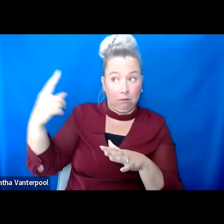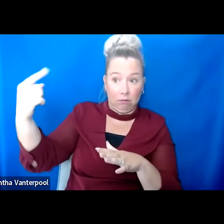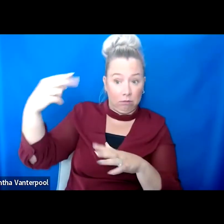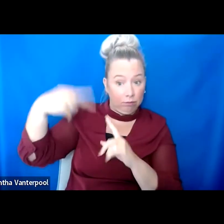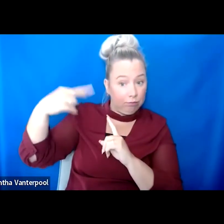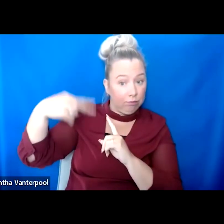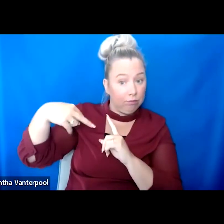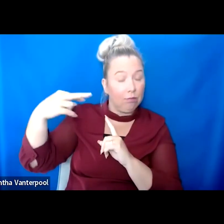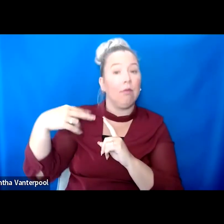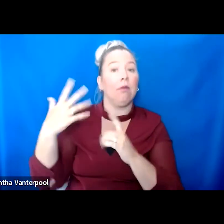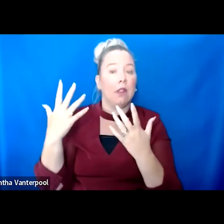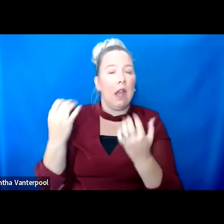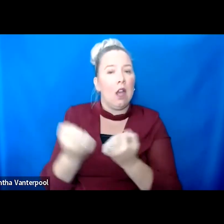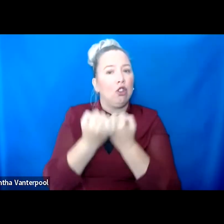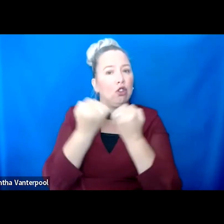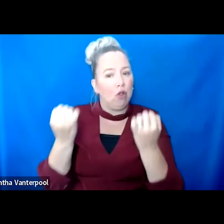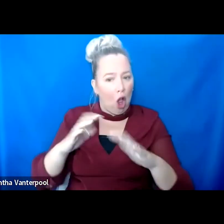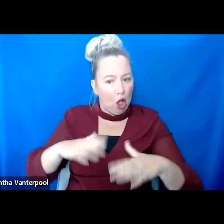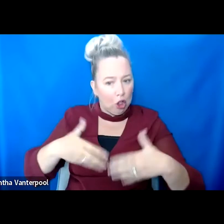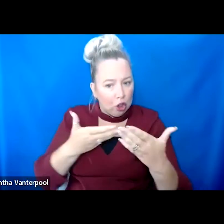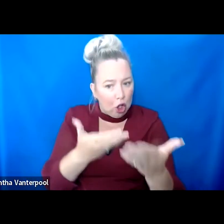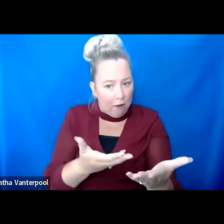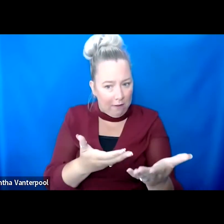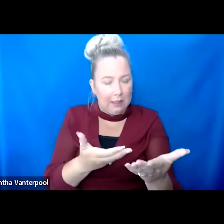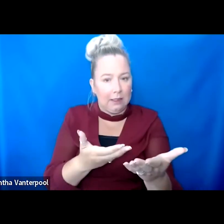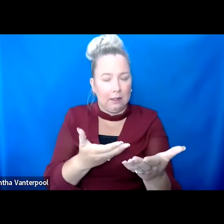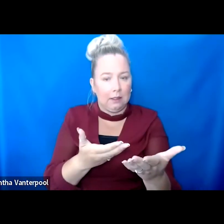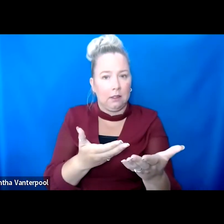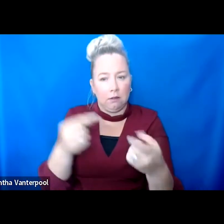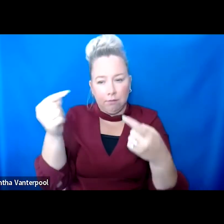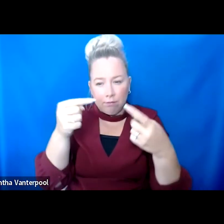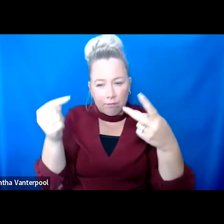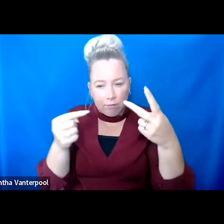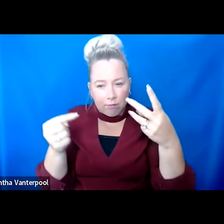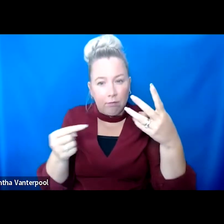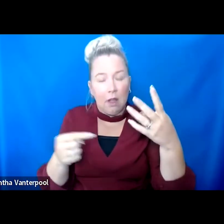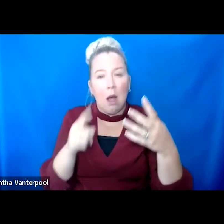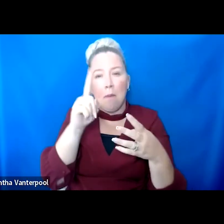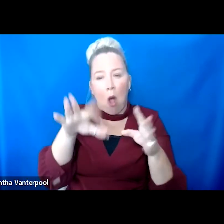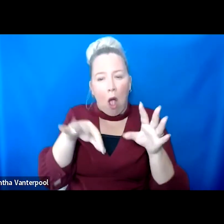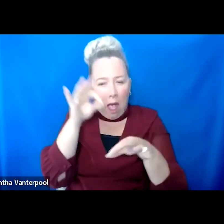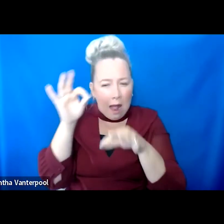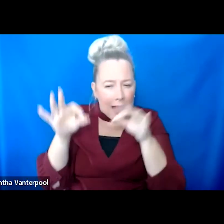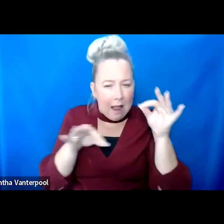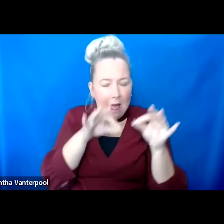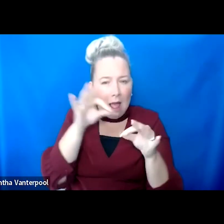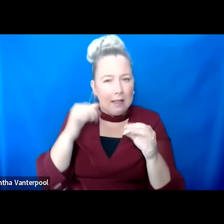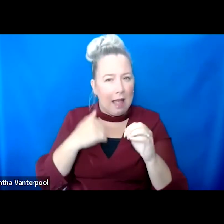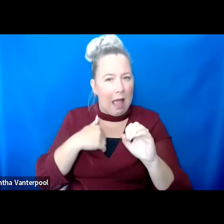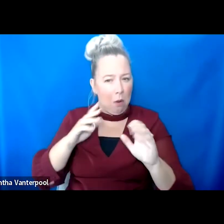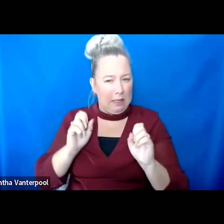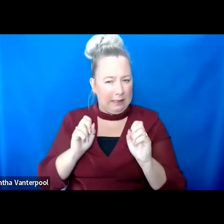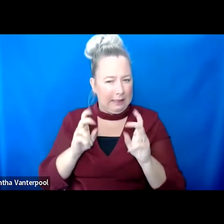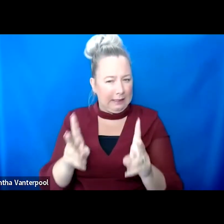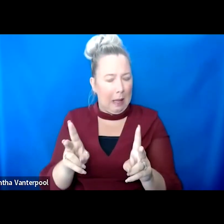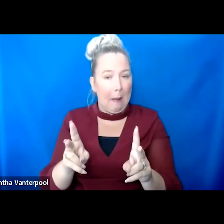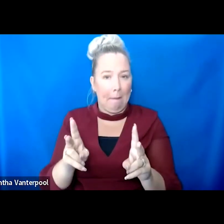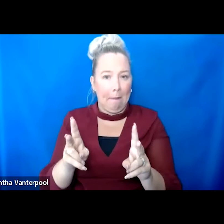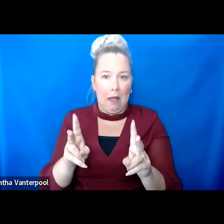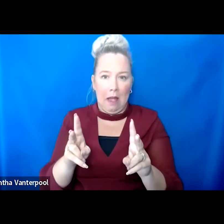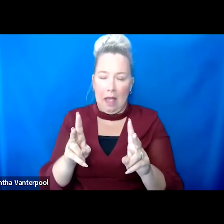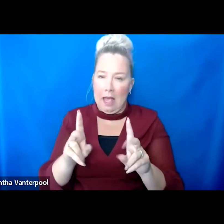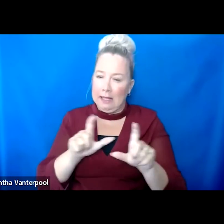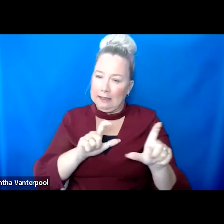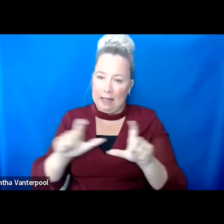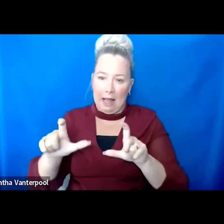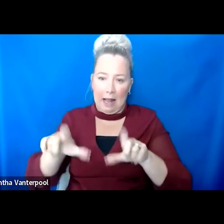we have a strong service offer. However, when analysing our system, the system works very separately